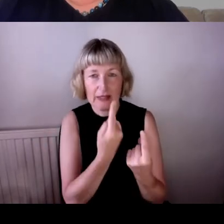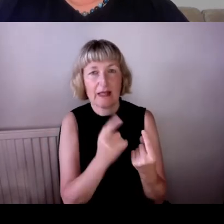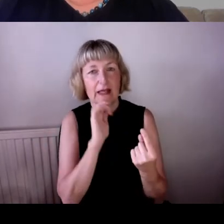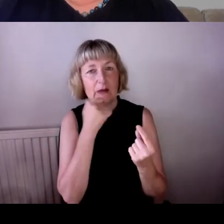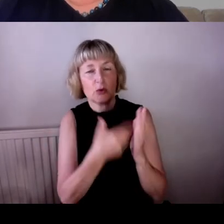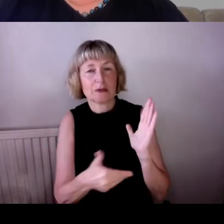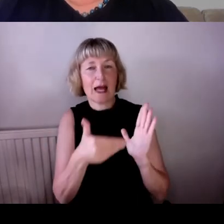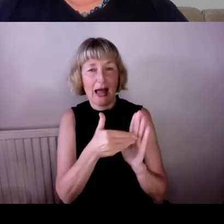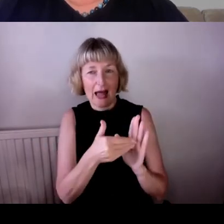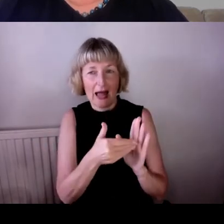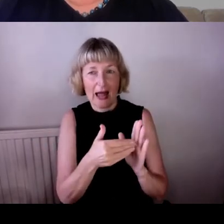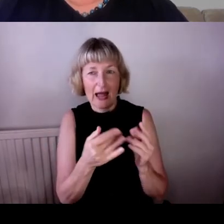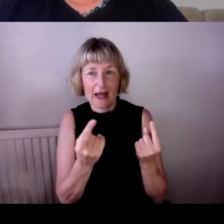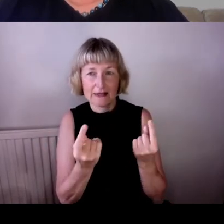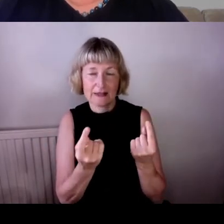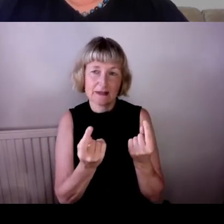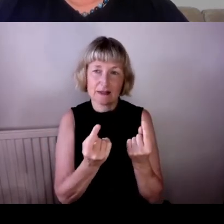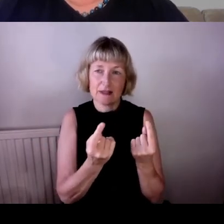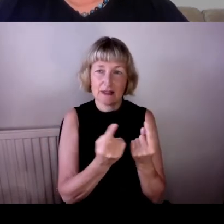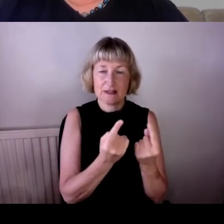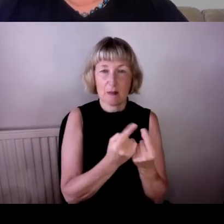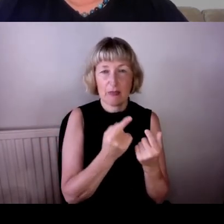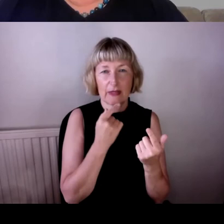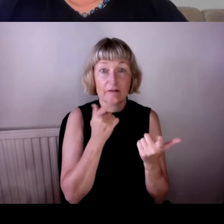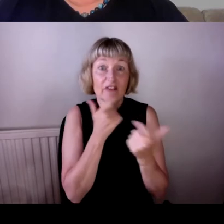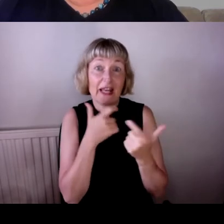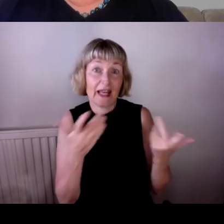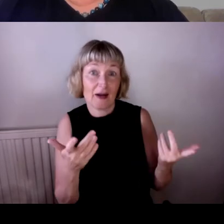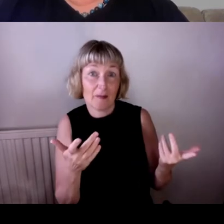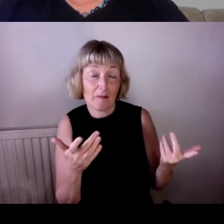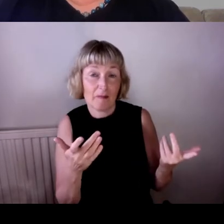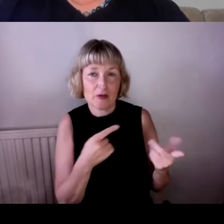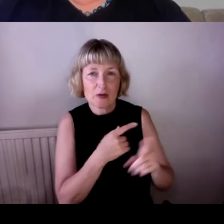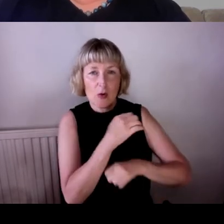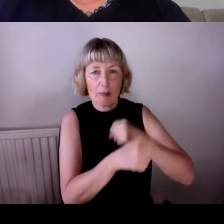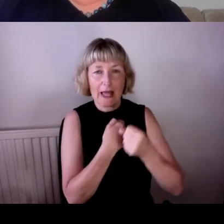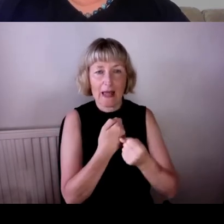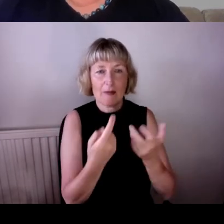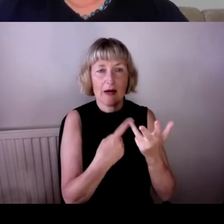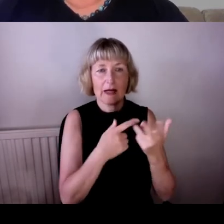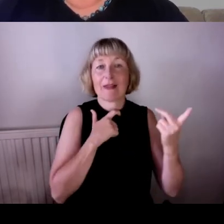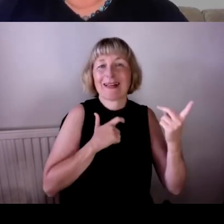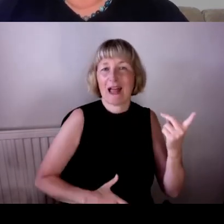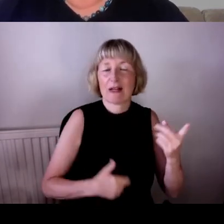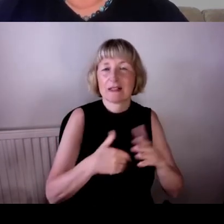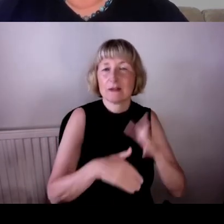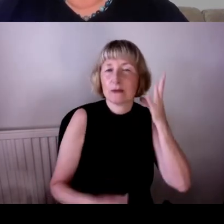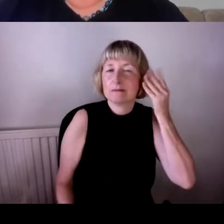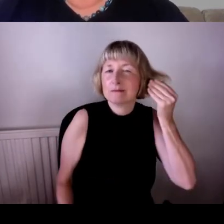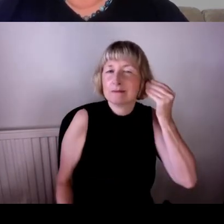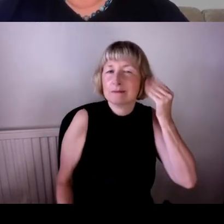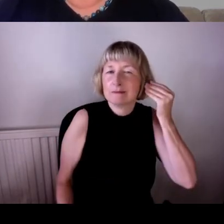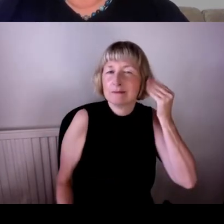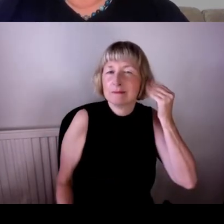way dismissive of Paul on stage in a comical way. So he became another character in your ear, and they felt like